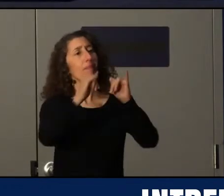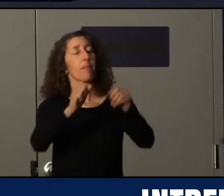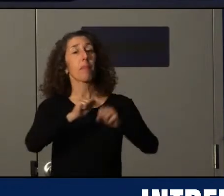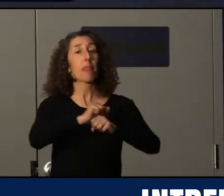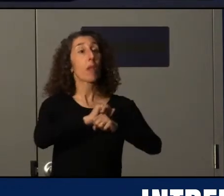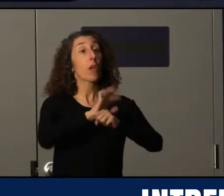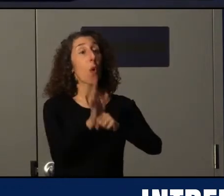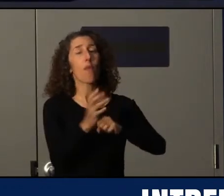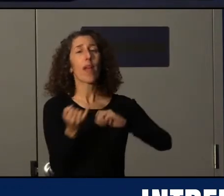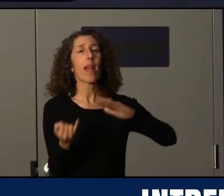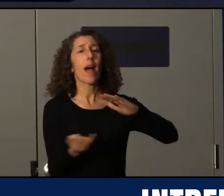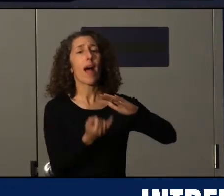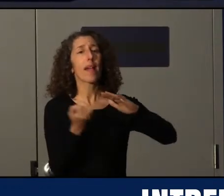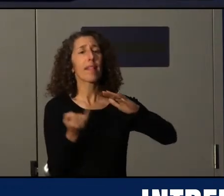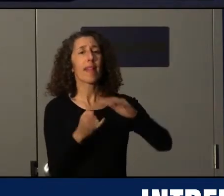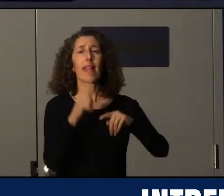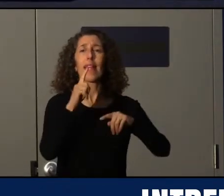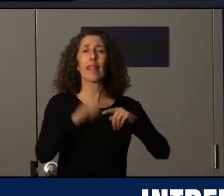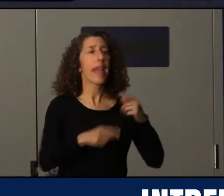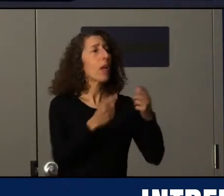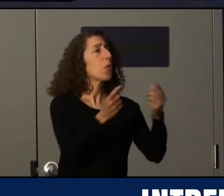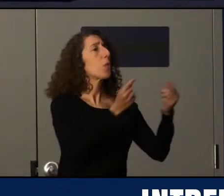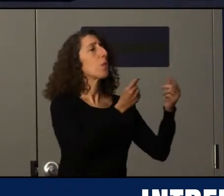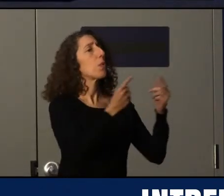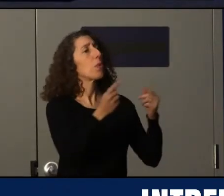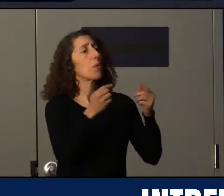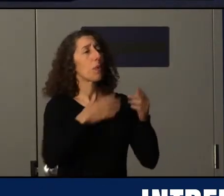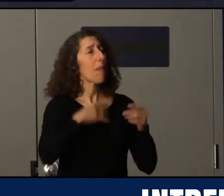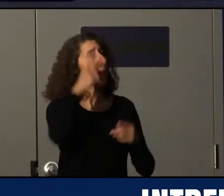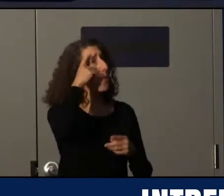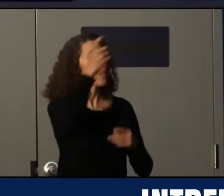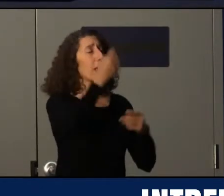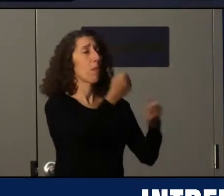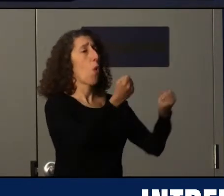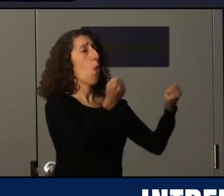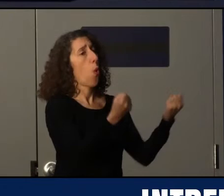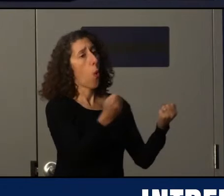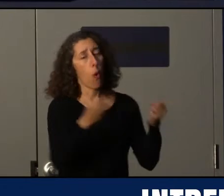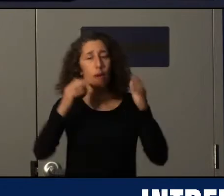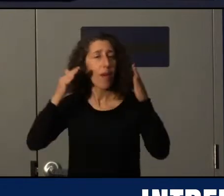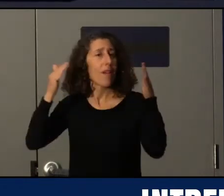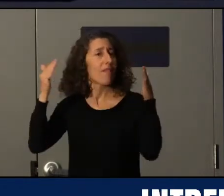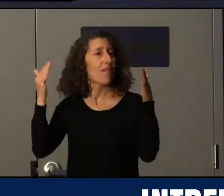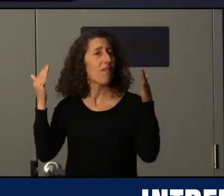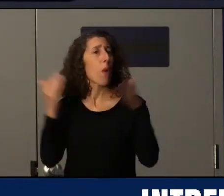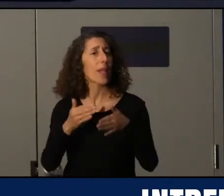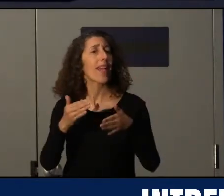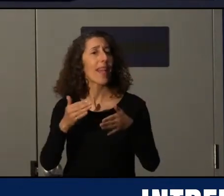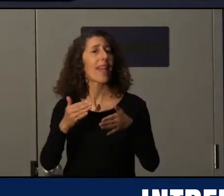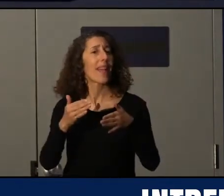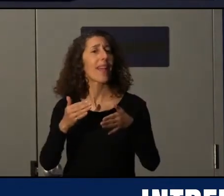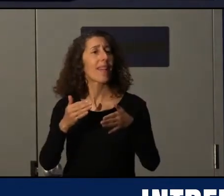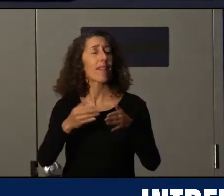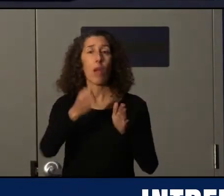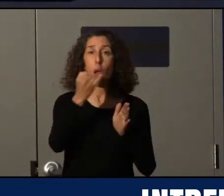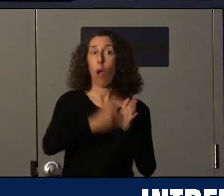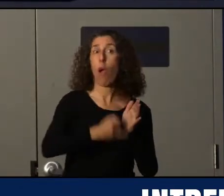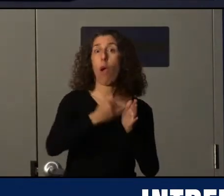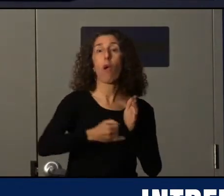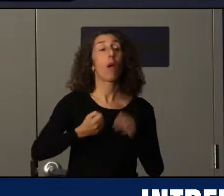the isolation and confinement. And literally 9 months later, from me starting to do art and